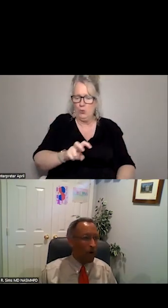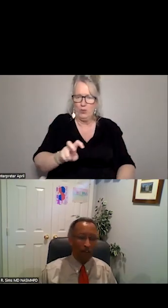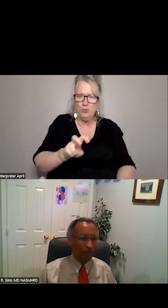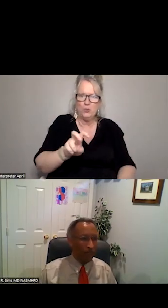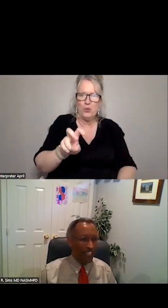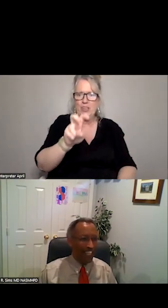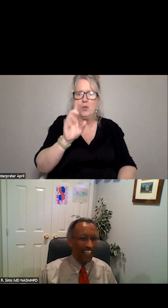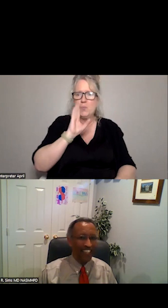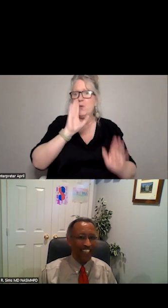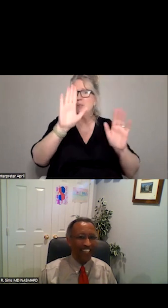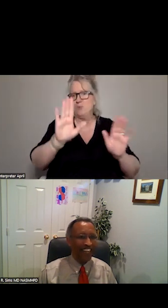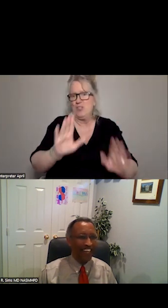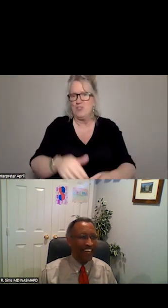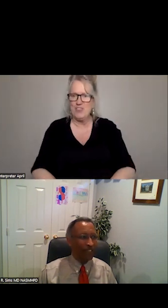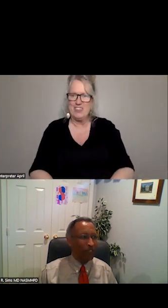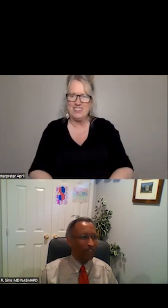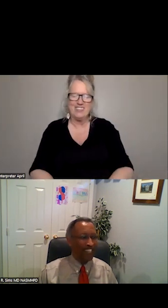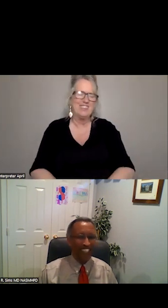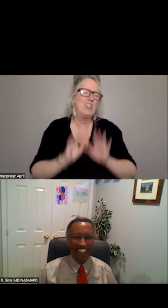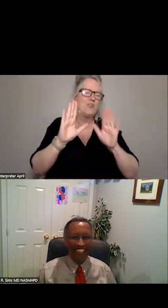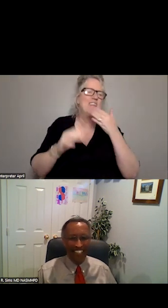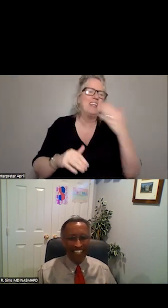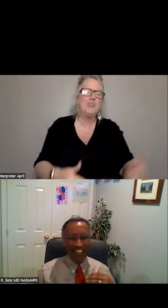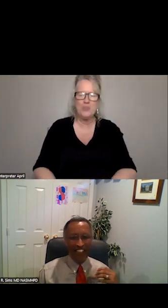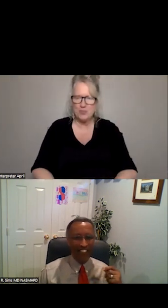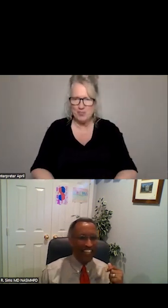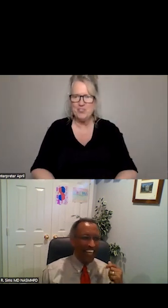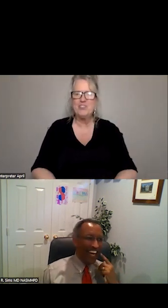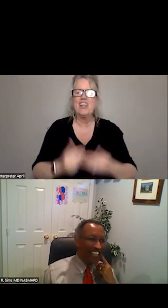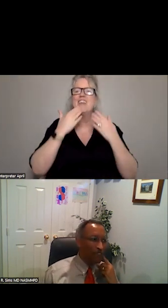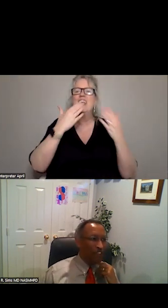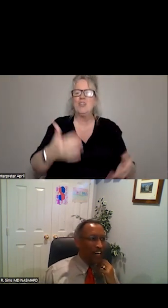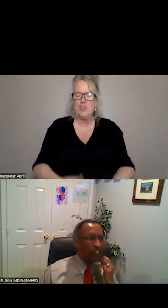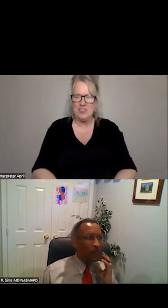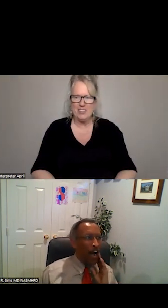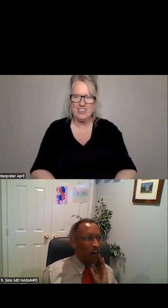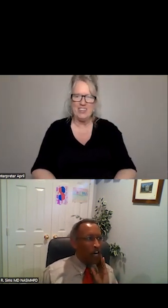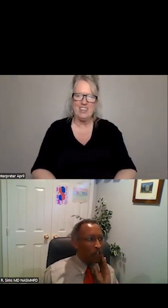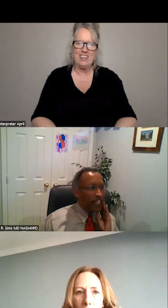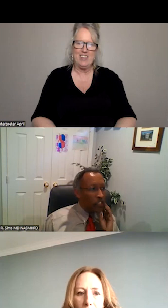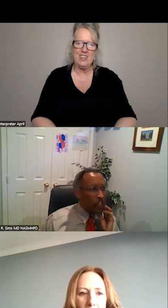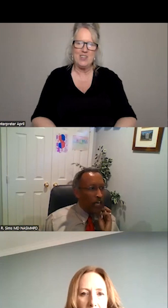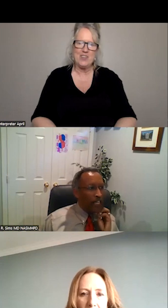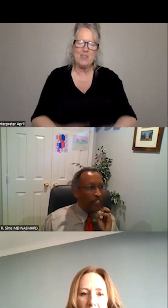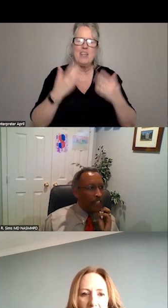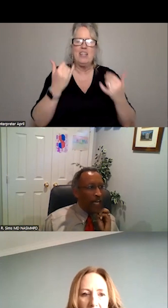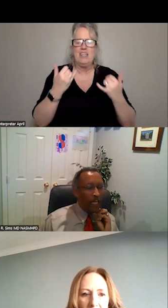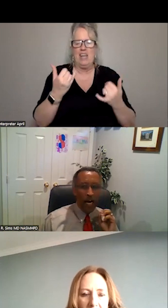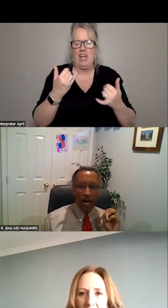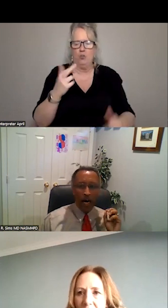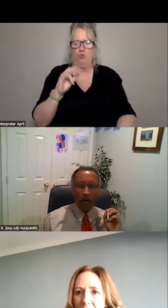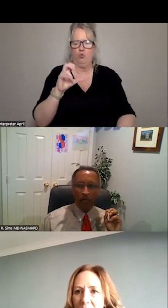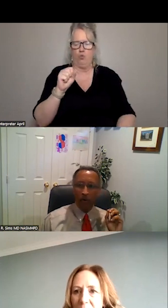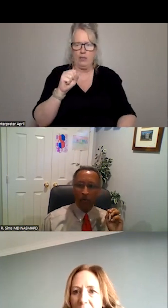be wonderful. Great, thank you. Thank you. And let's move now to our crisis talk. And